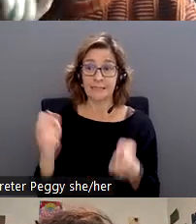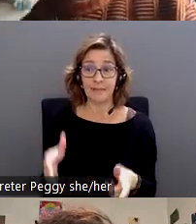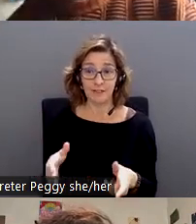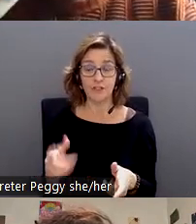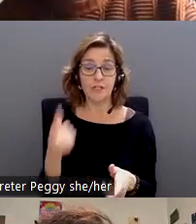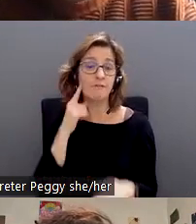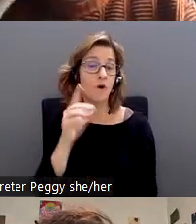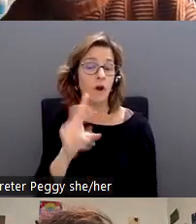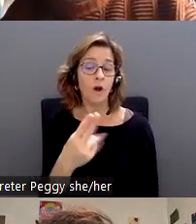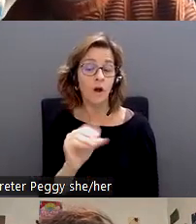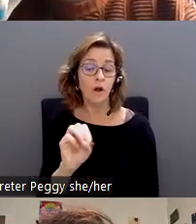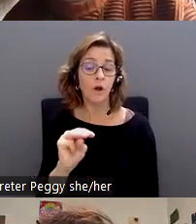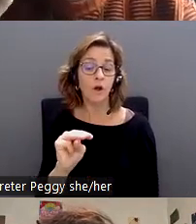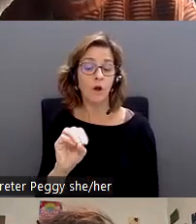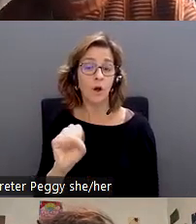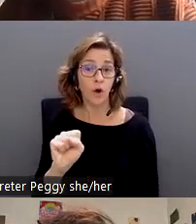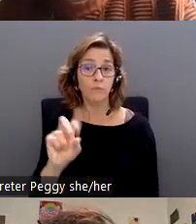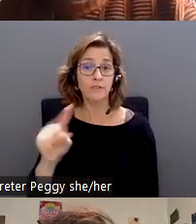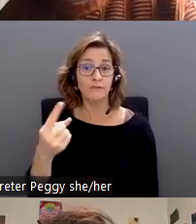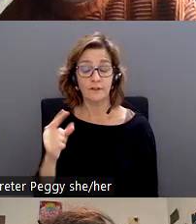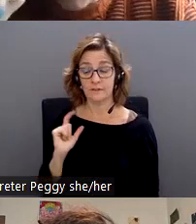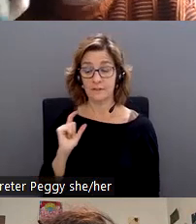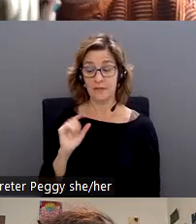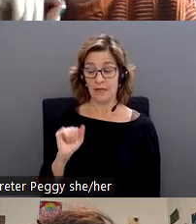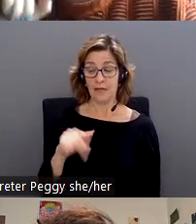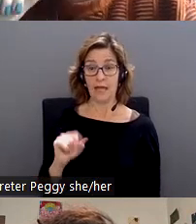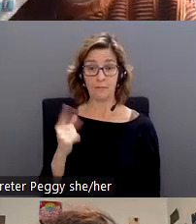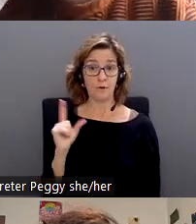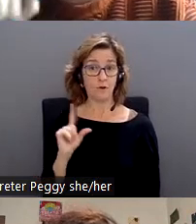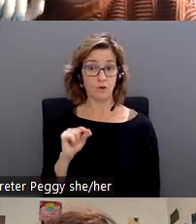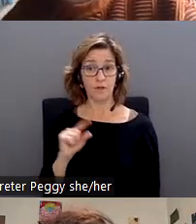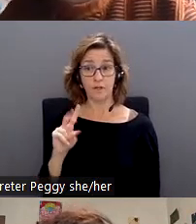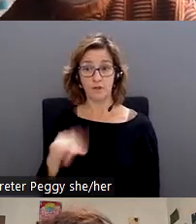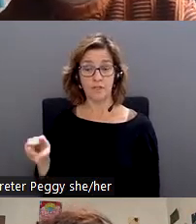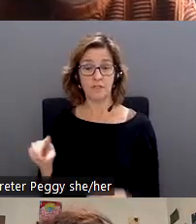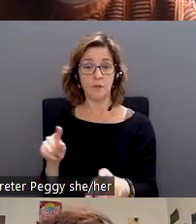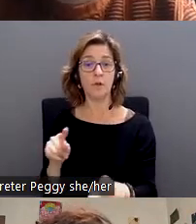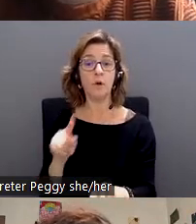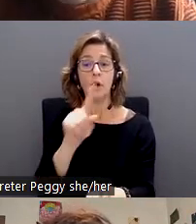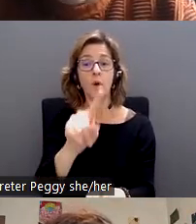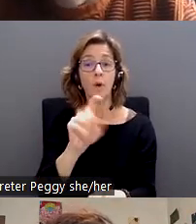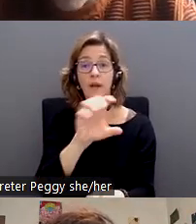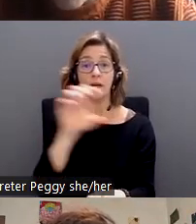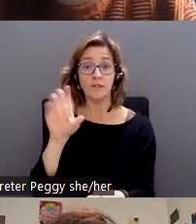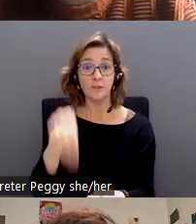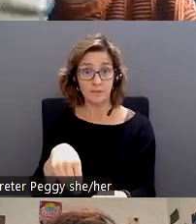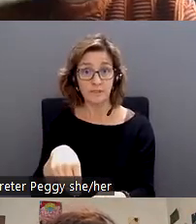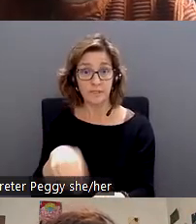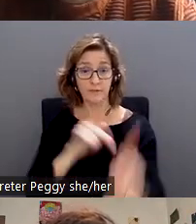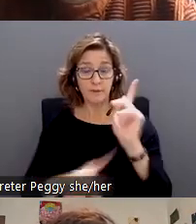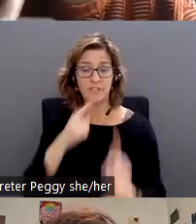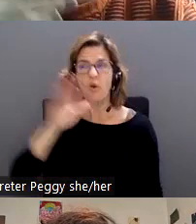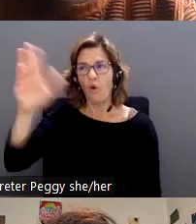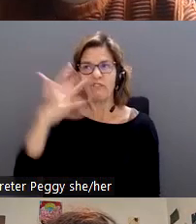that since April 2022, 100% of residents have reported experiences of anti-queer discrimination.